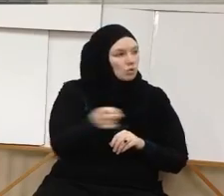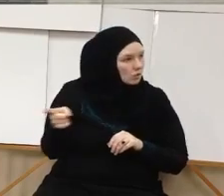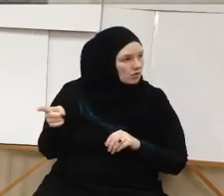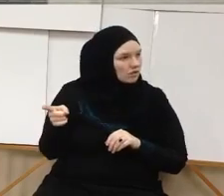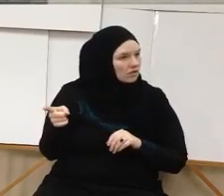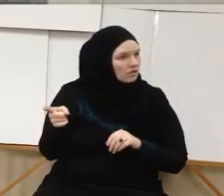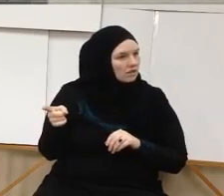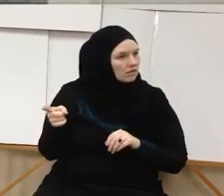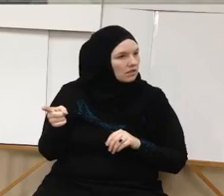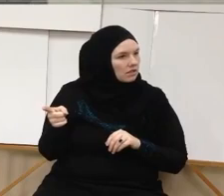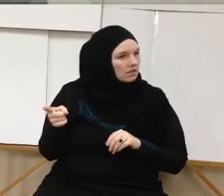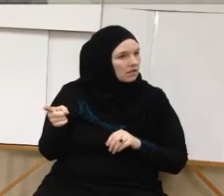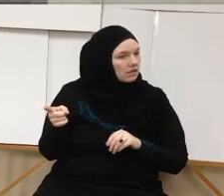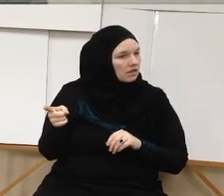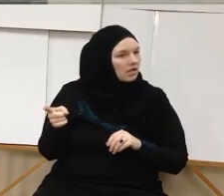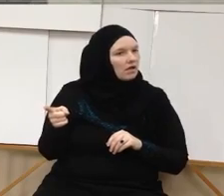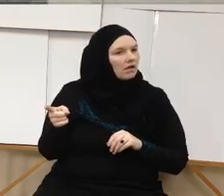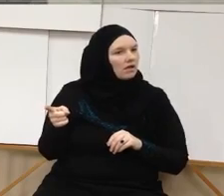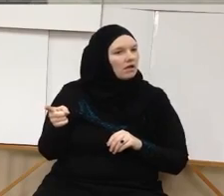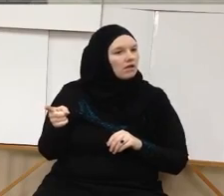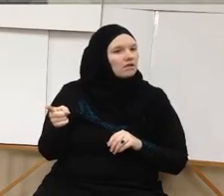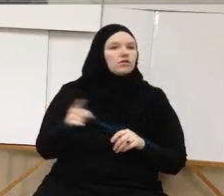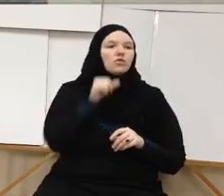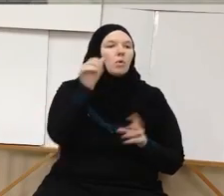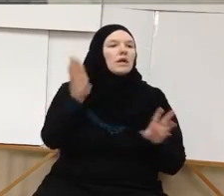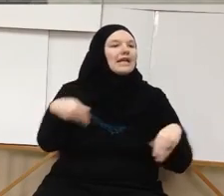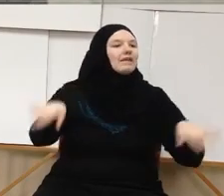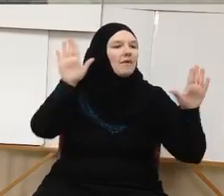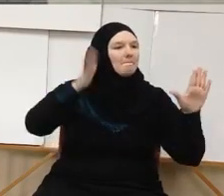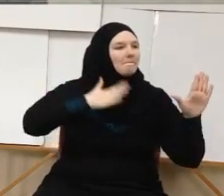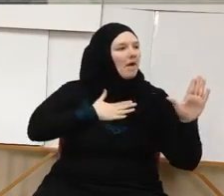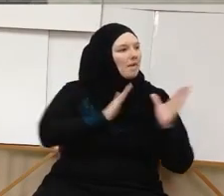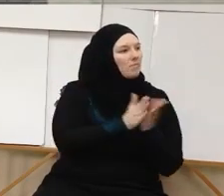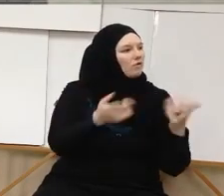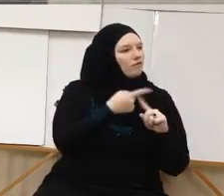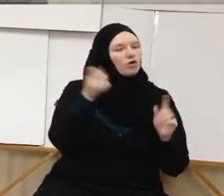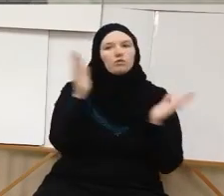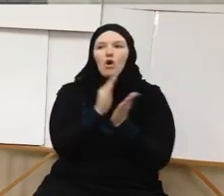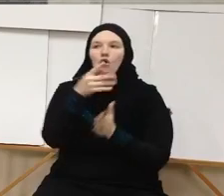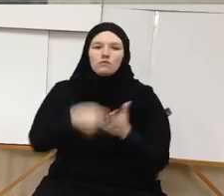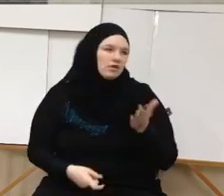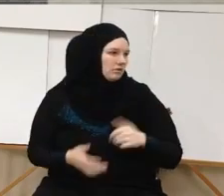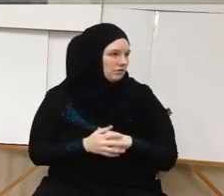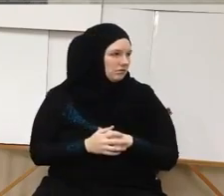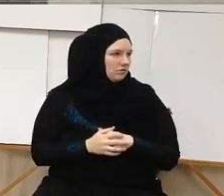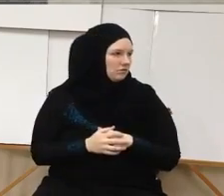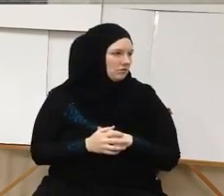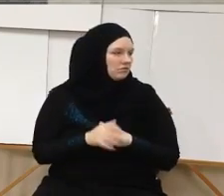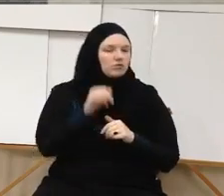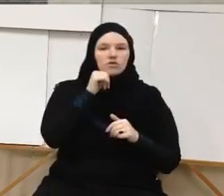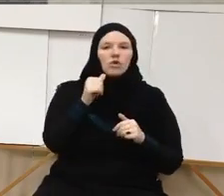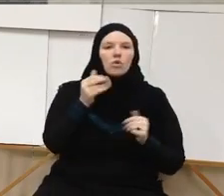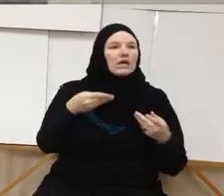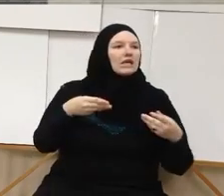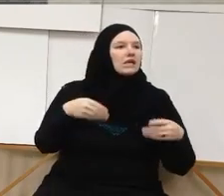sell out my ayat for a small price. Don't sell out my ayat,